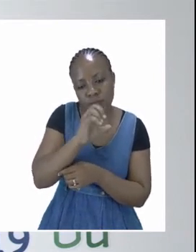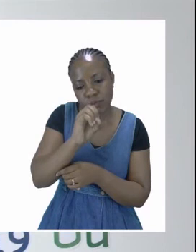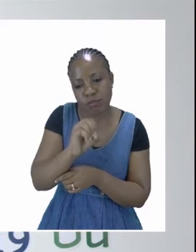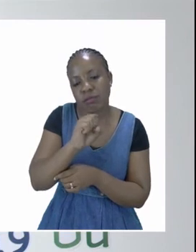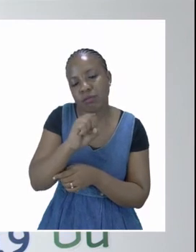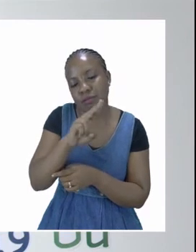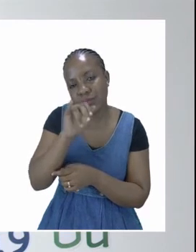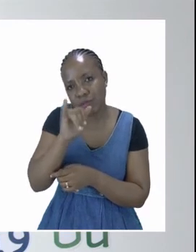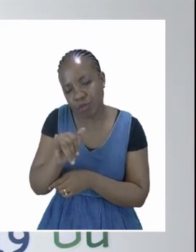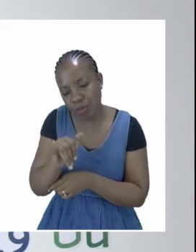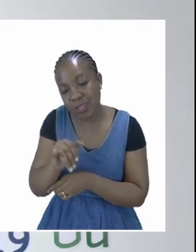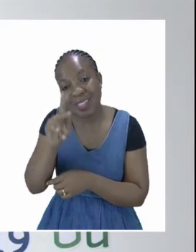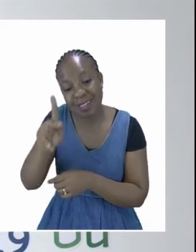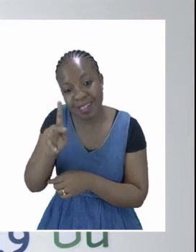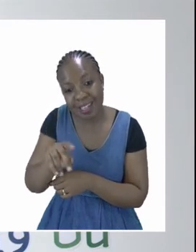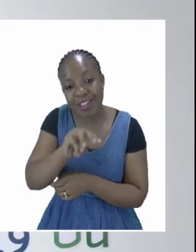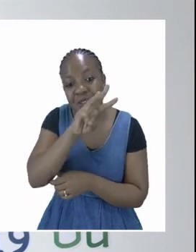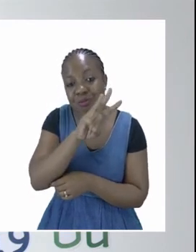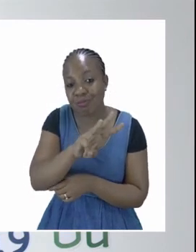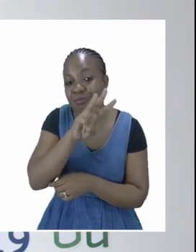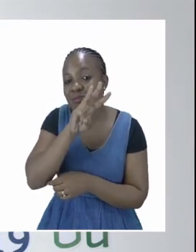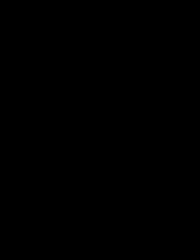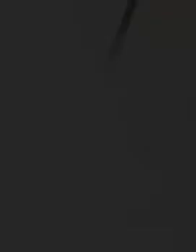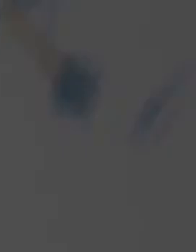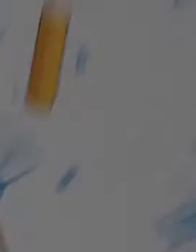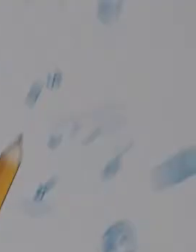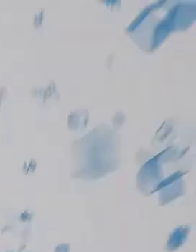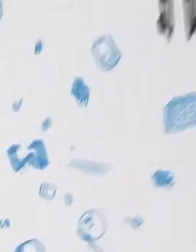our website, Zoshi Online.